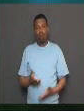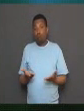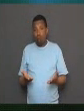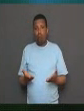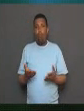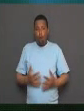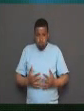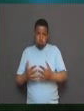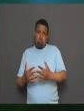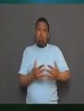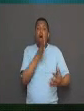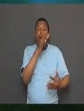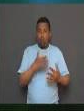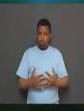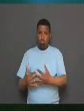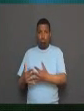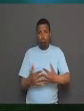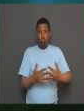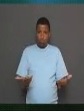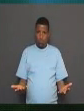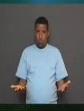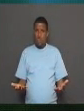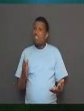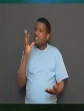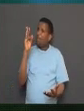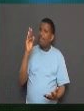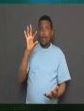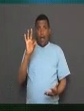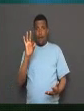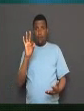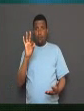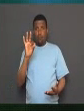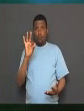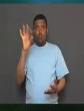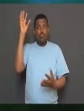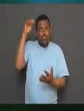90,311 are pregnant women, and